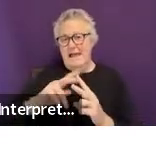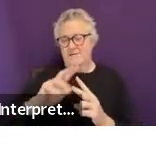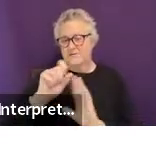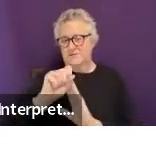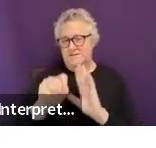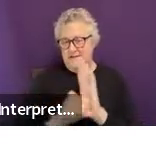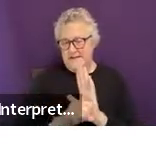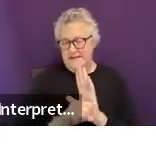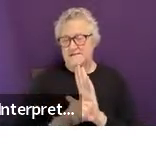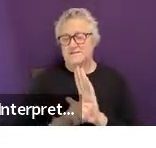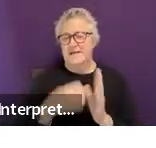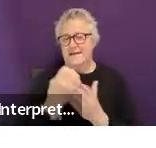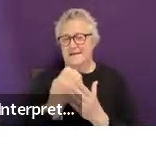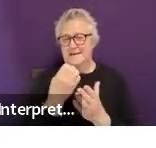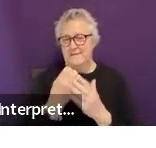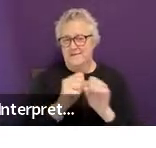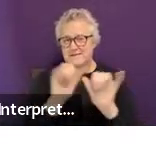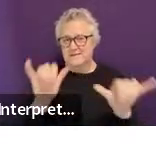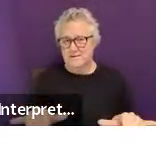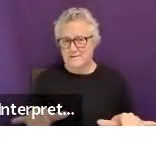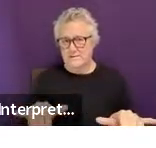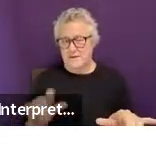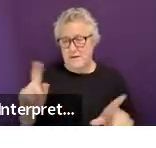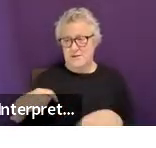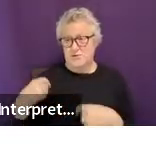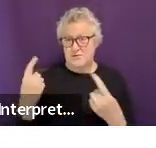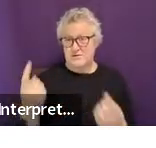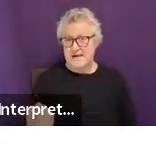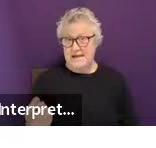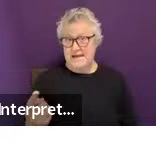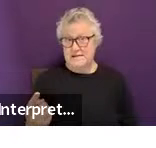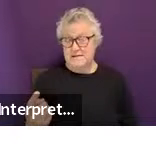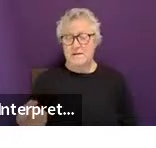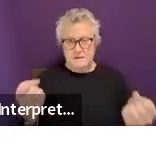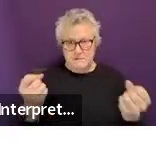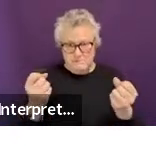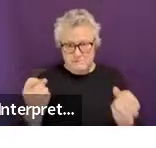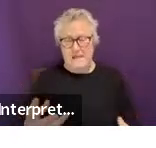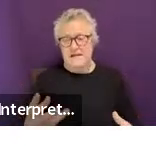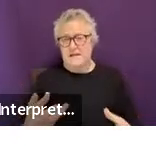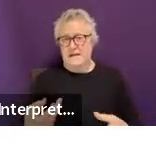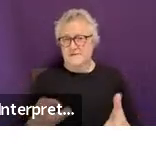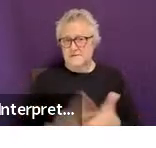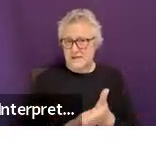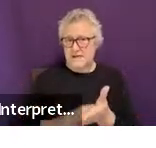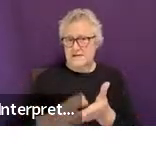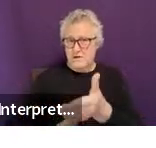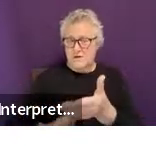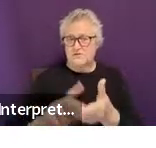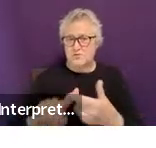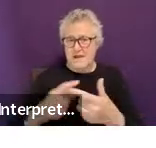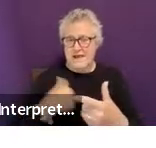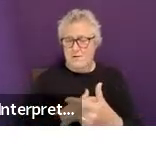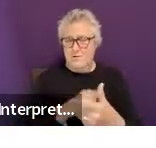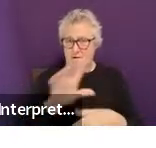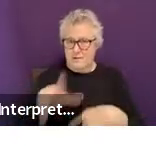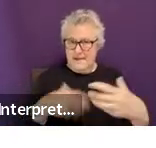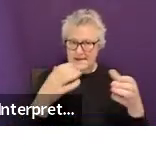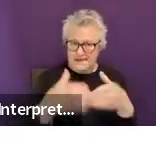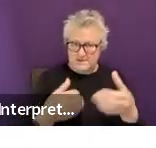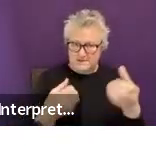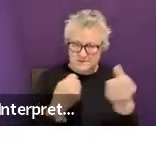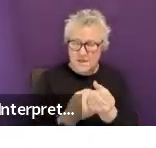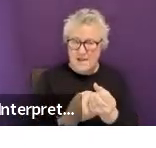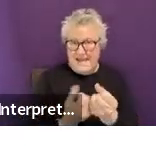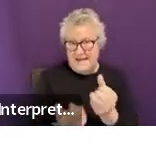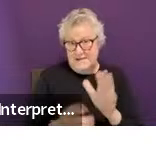15 organizations from both sides of the river have signed on to our alliance, and the number grows each day. We know you don't consider this bridge project the